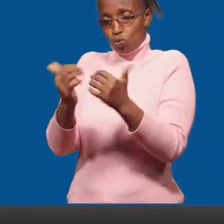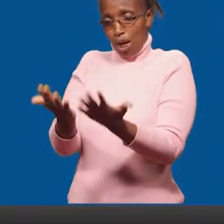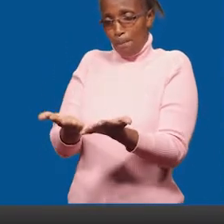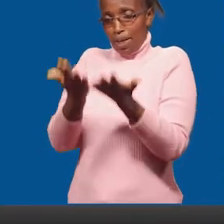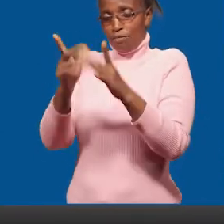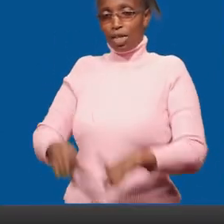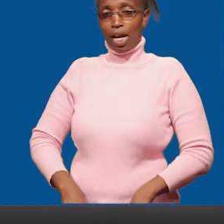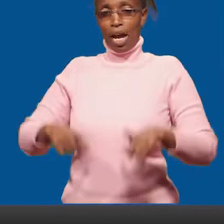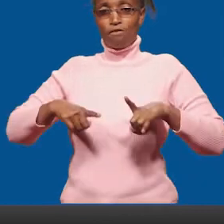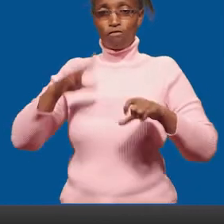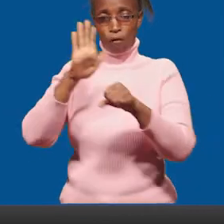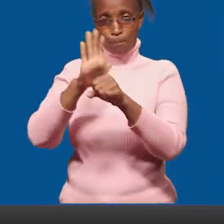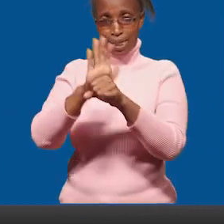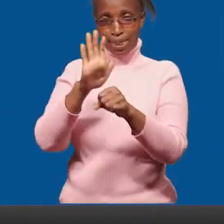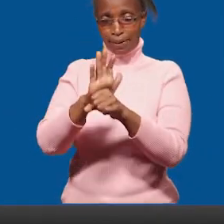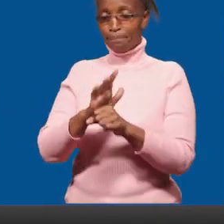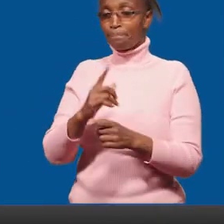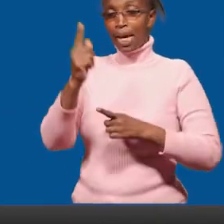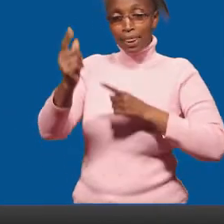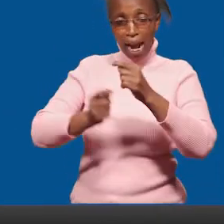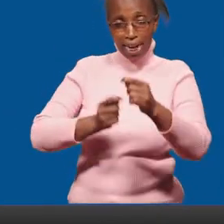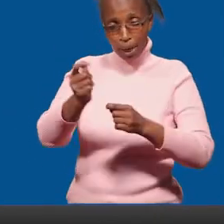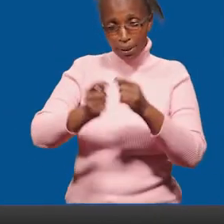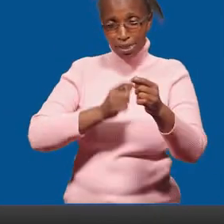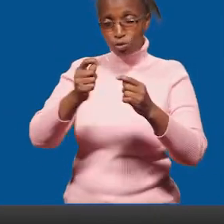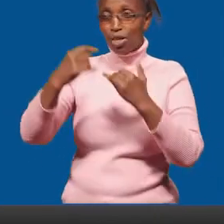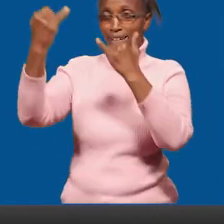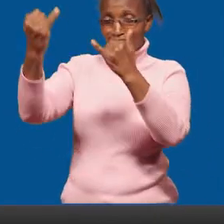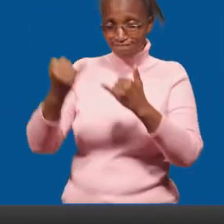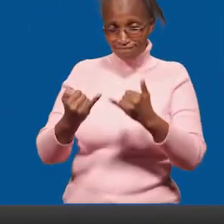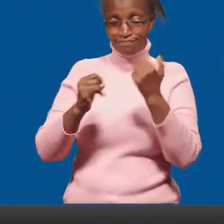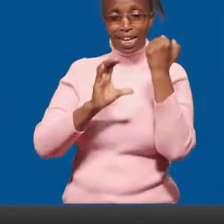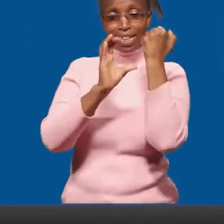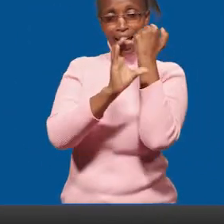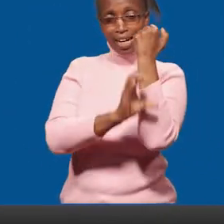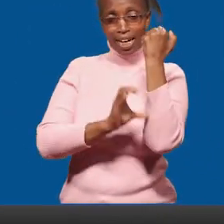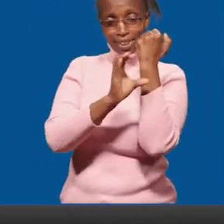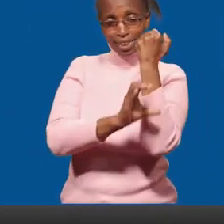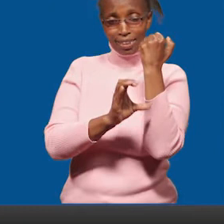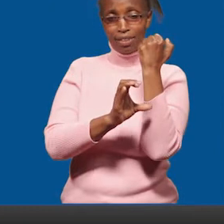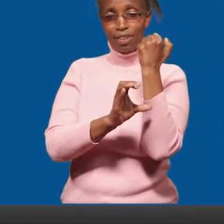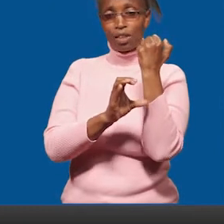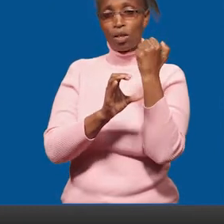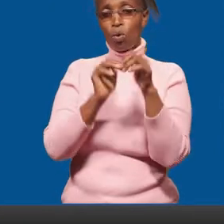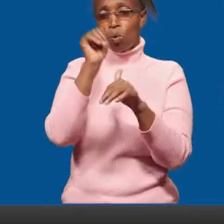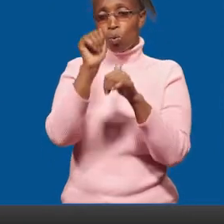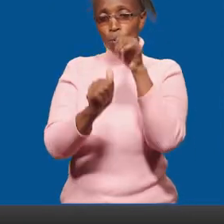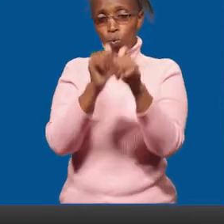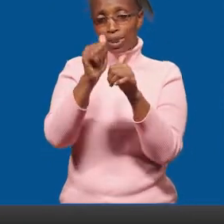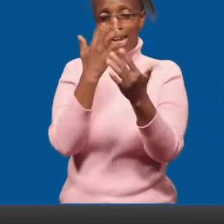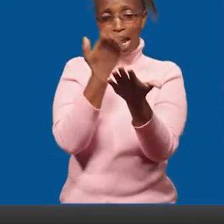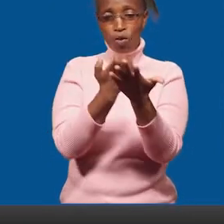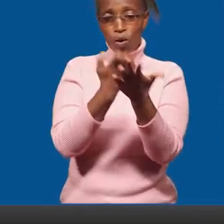jamii. That this administration has inherited a country whose economy is not